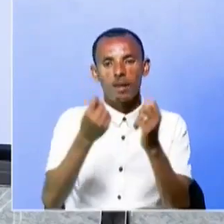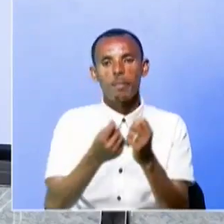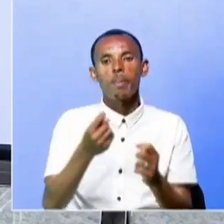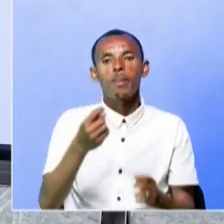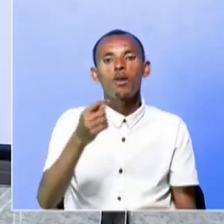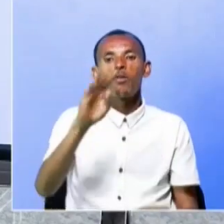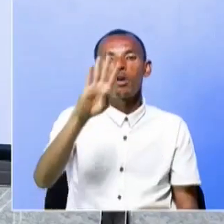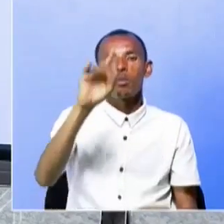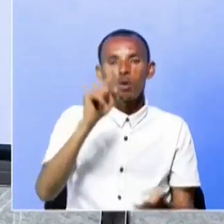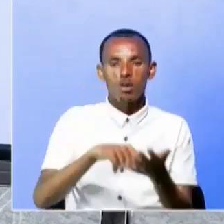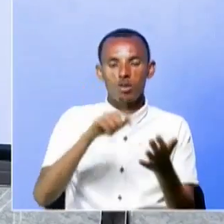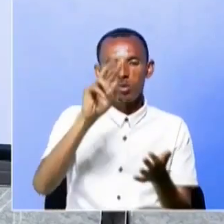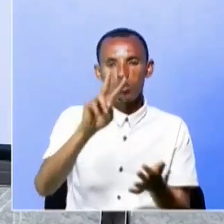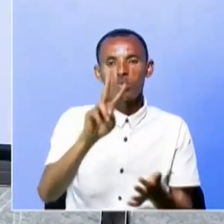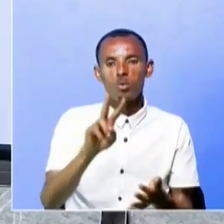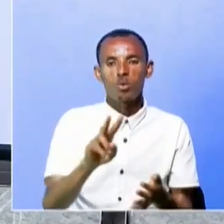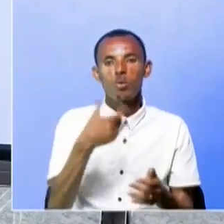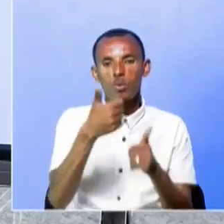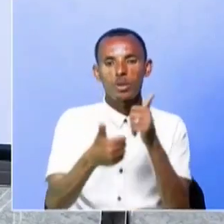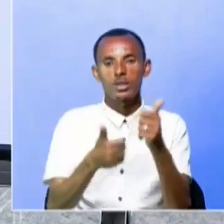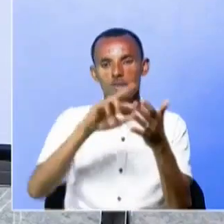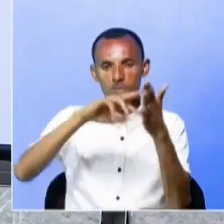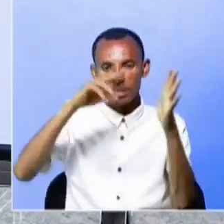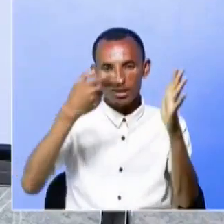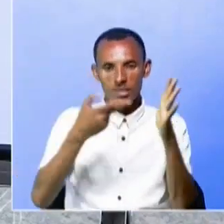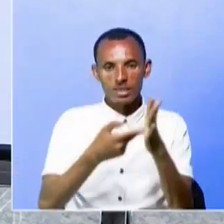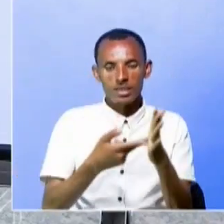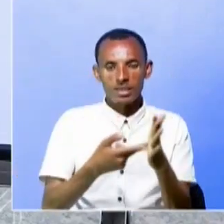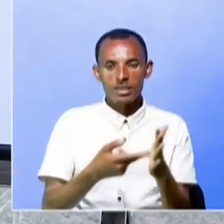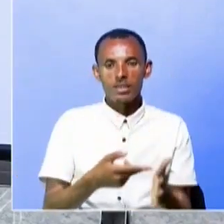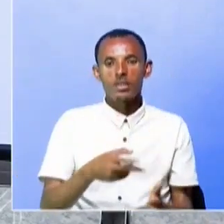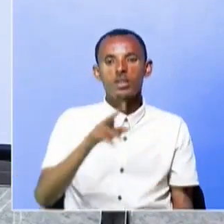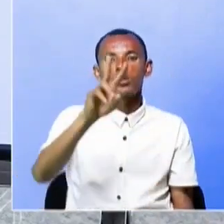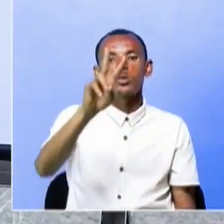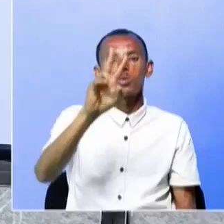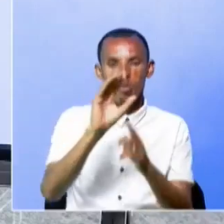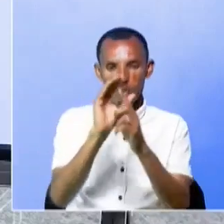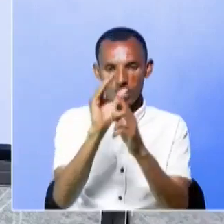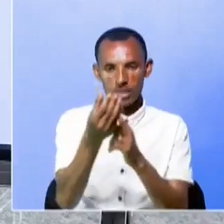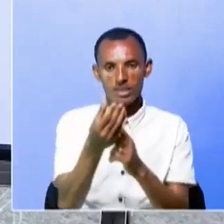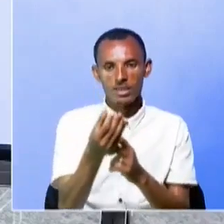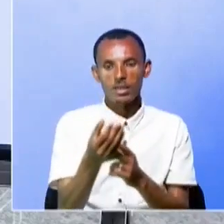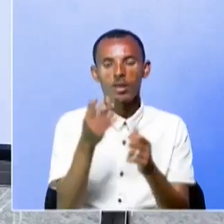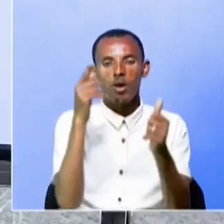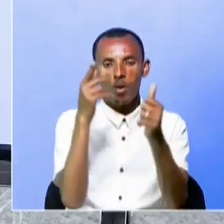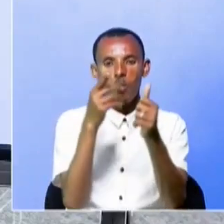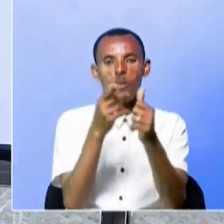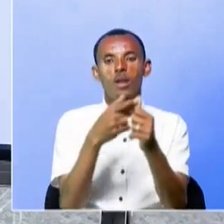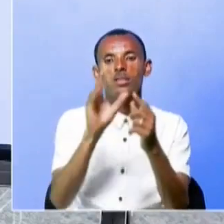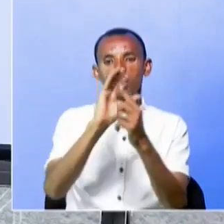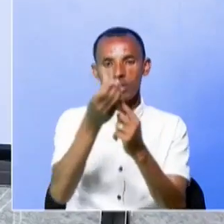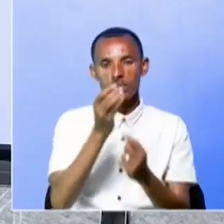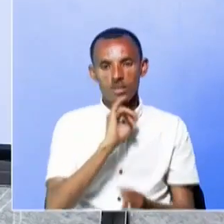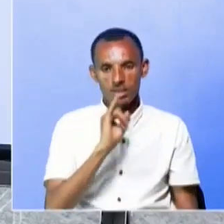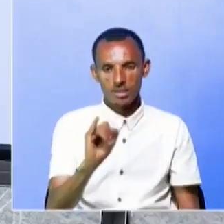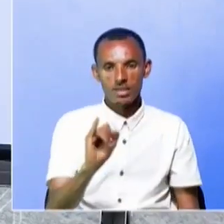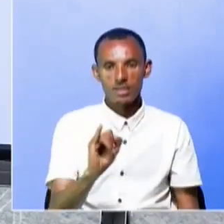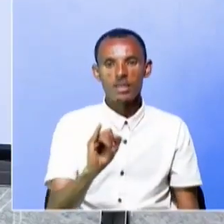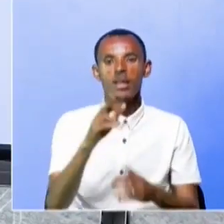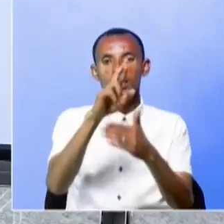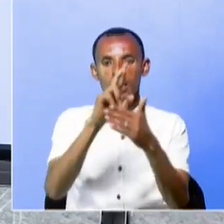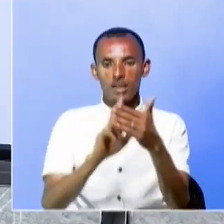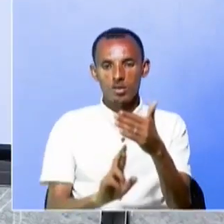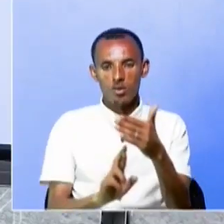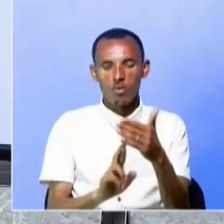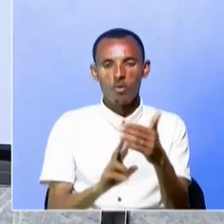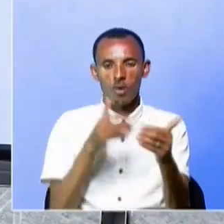4.2, which says, which requires two conditions. One of the condition is the ratio of